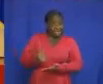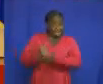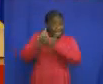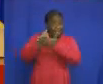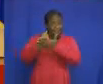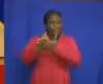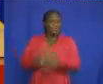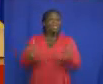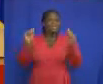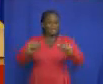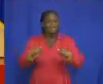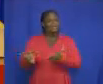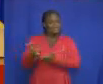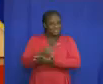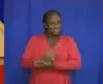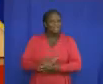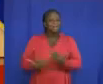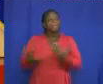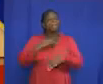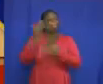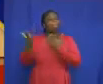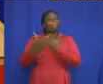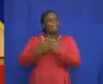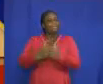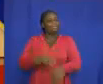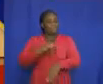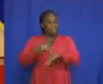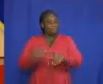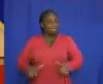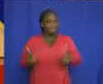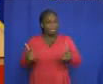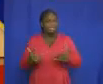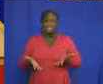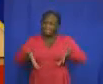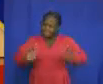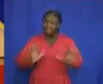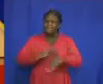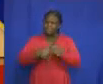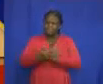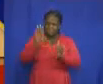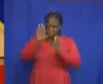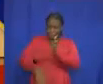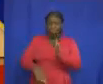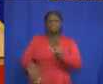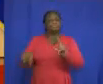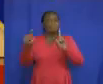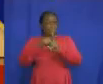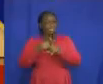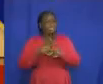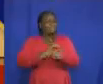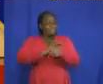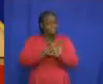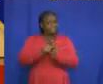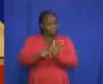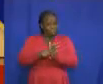cooperate and work together. Let the reduced rate of infections not lull us into a false